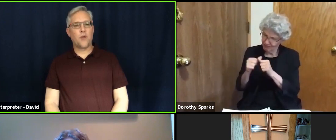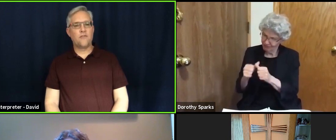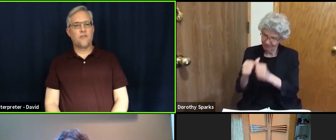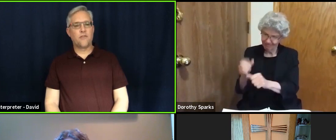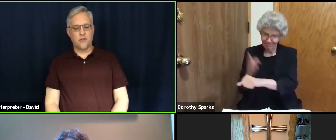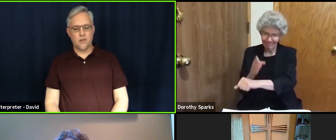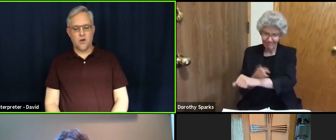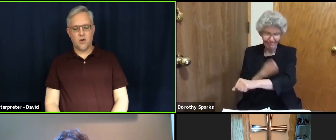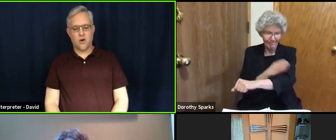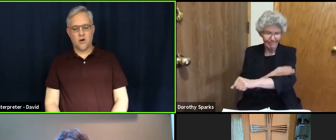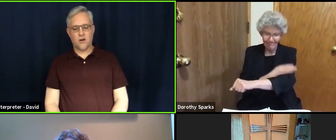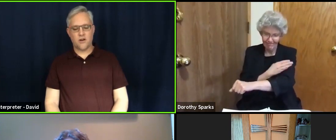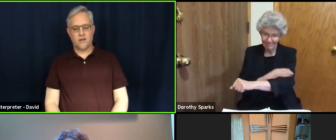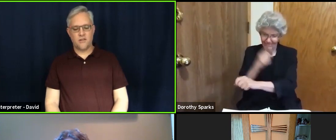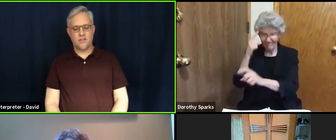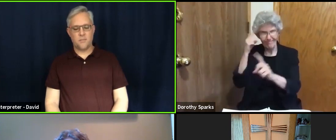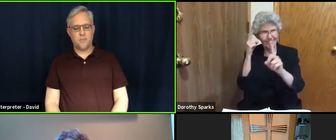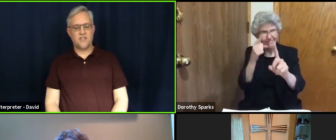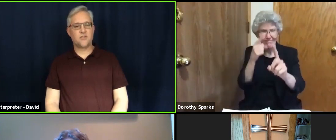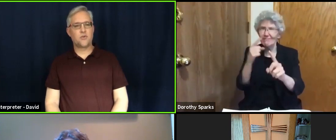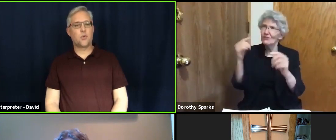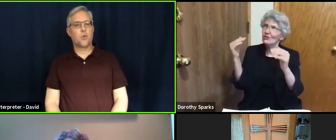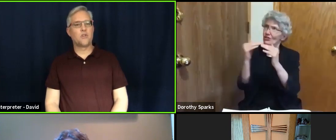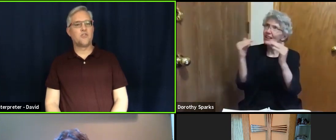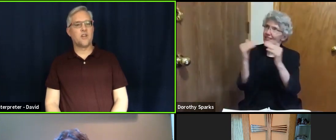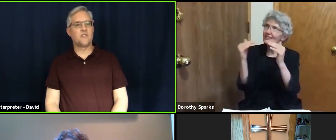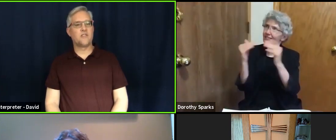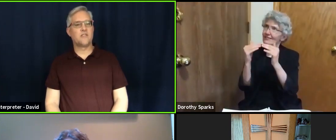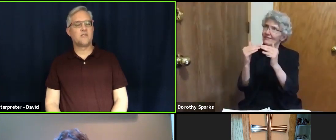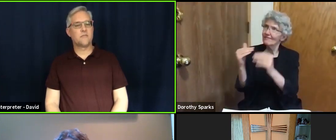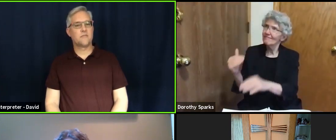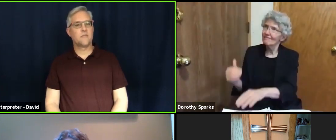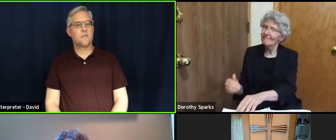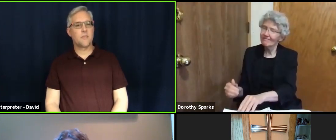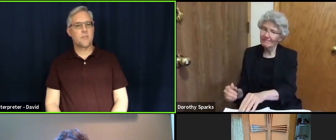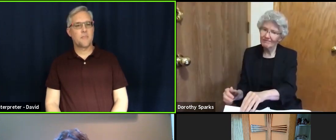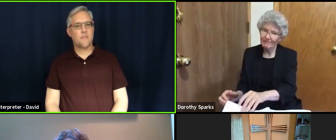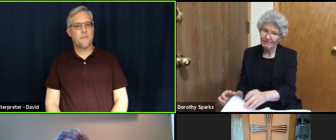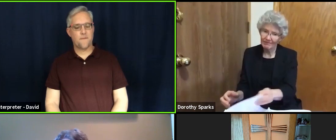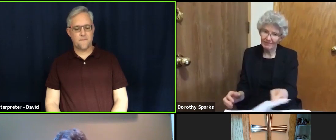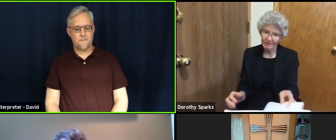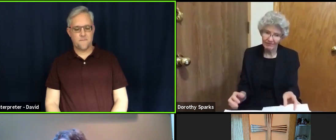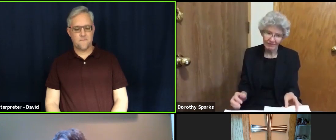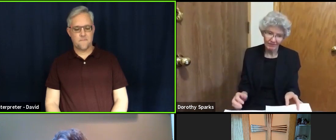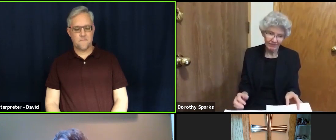We are grateful for the long arc that bends toward justice.